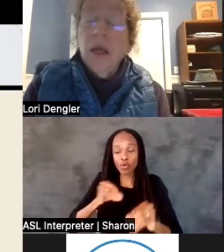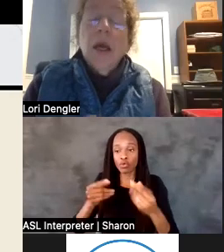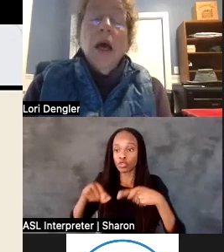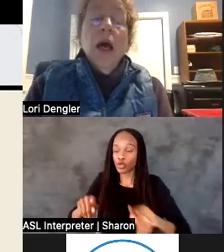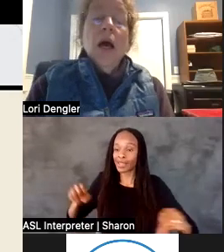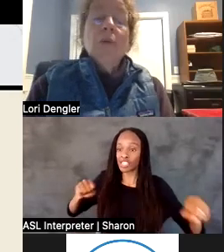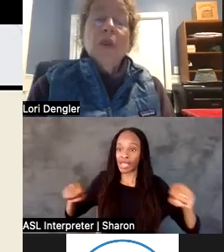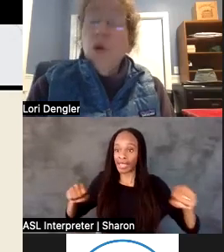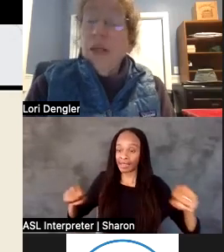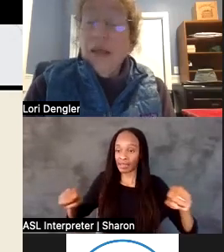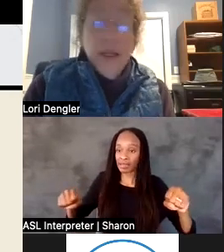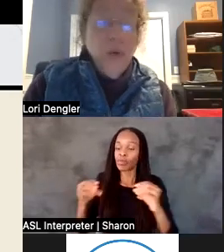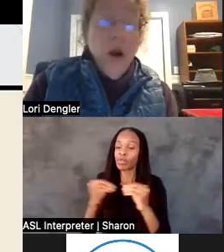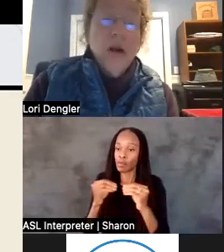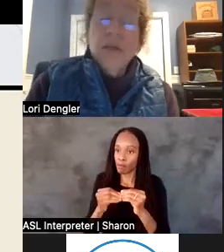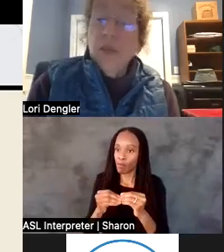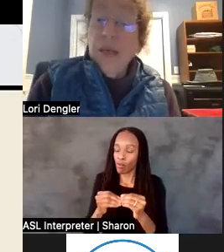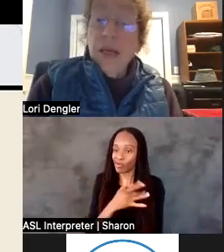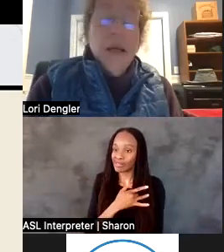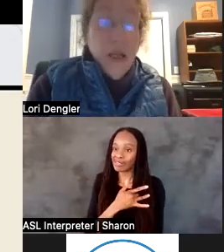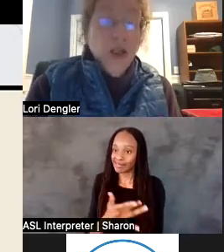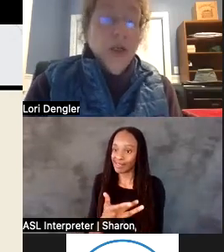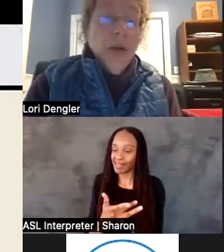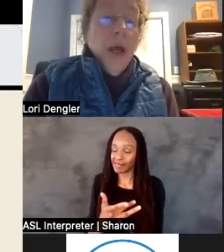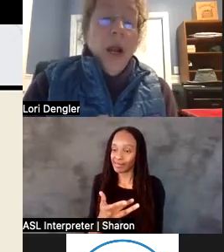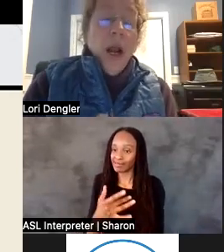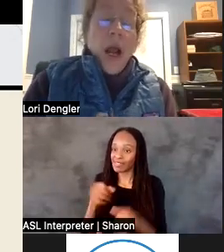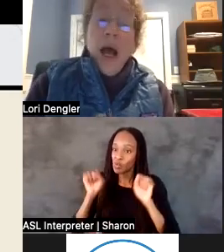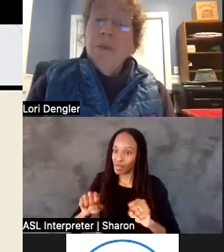shaking, the more likely you are to be injured.